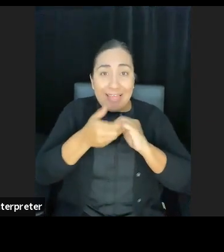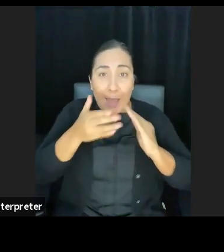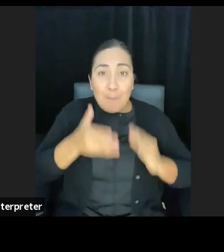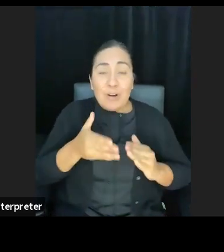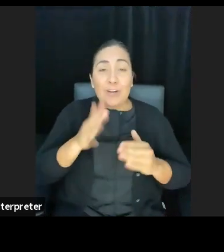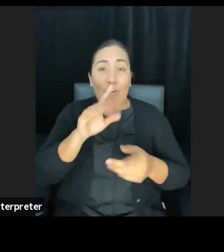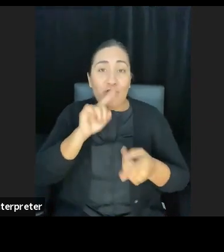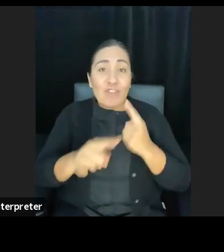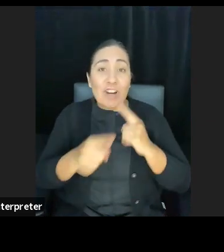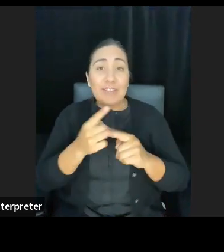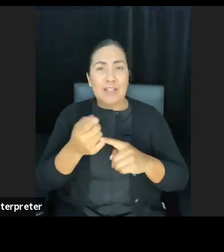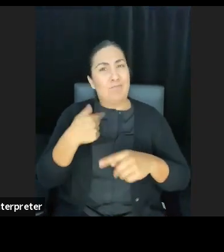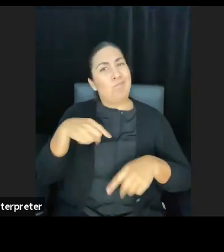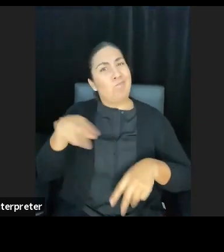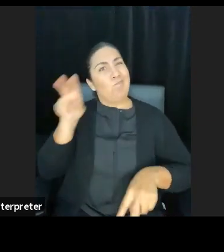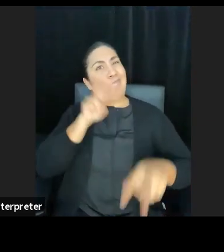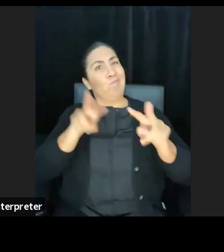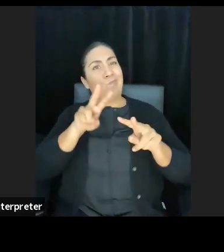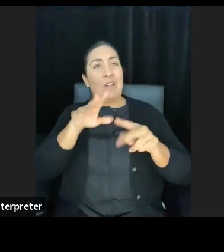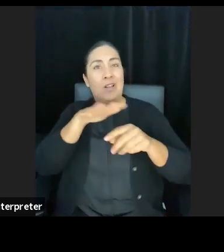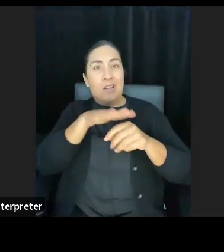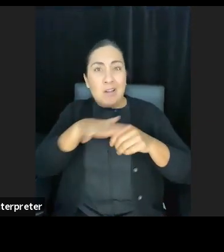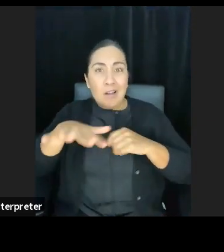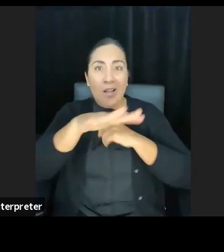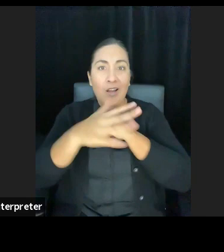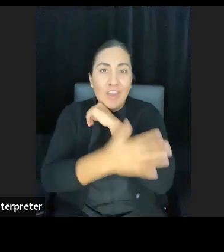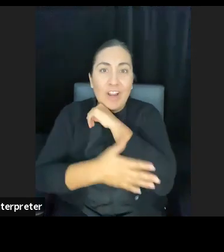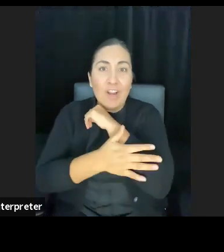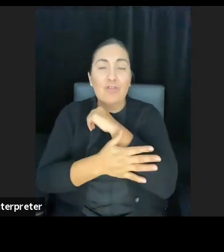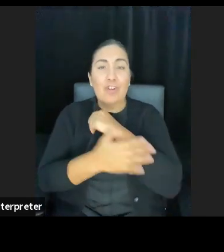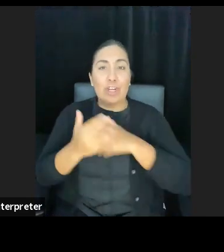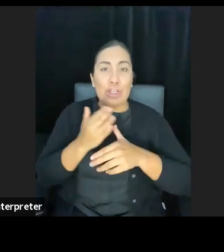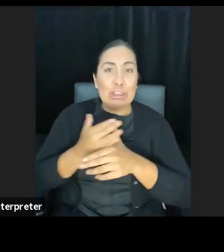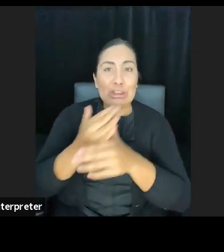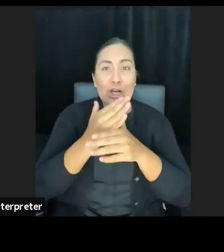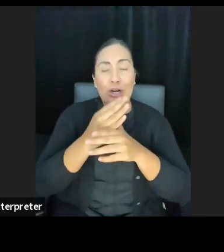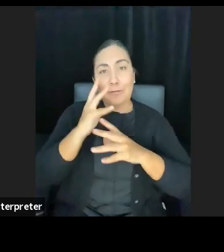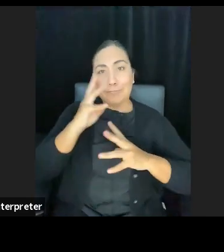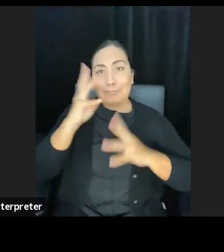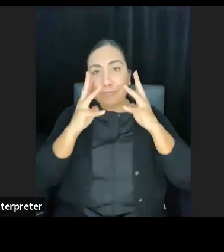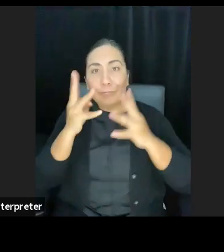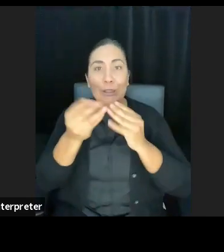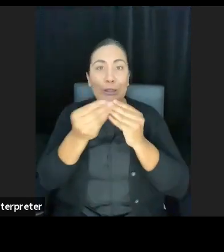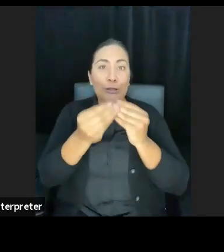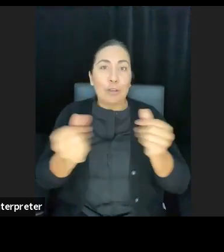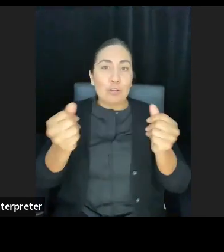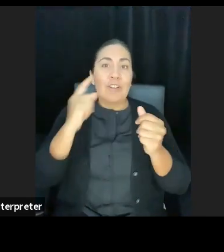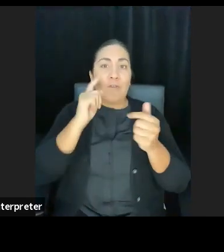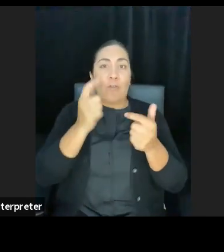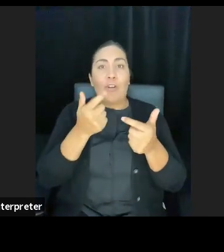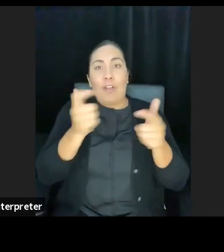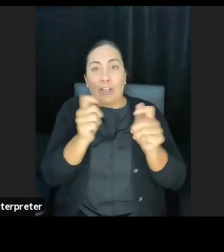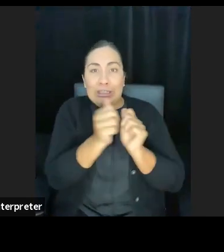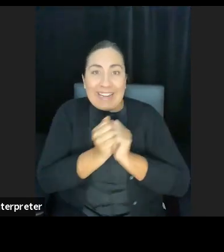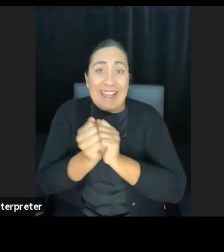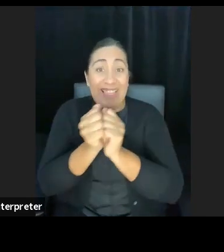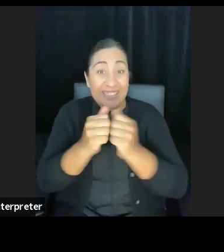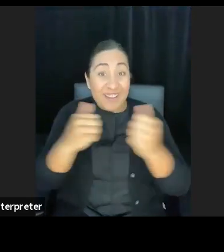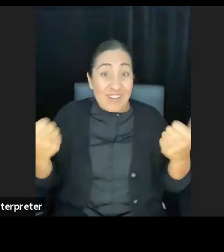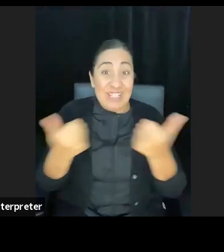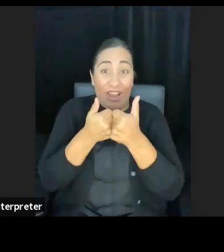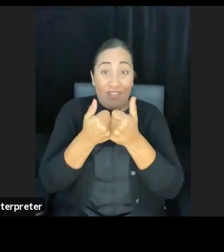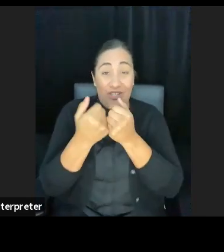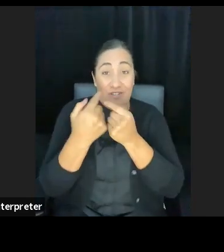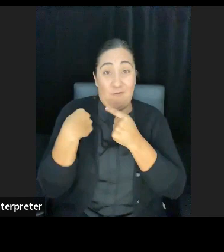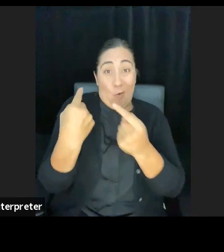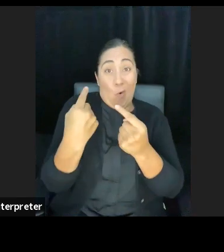design, implement, and share these really creative community-specific solutions to the largest collective challenge of our time has been a great